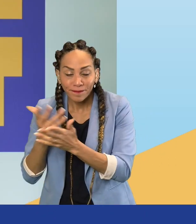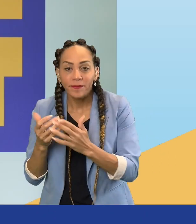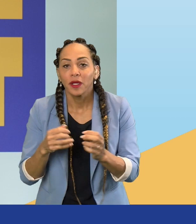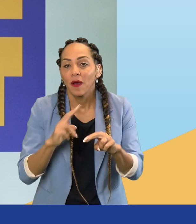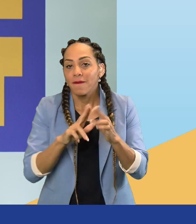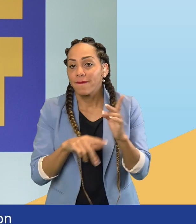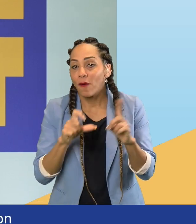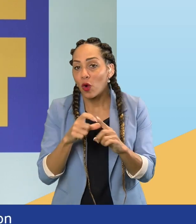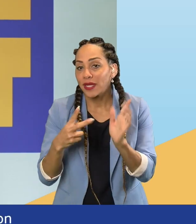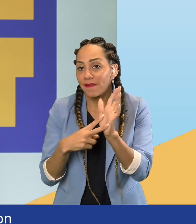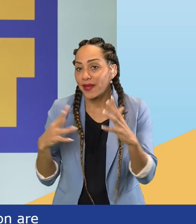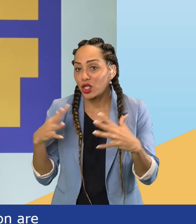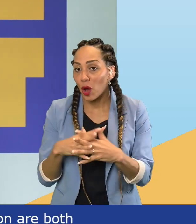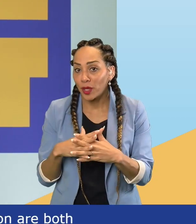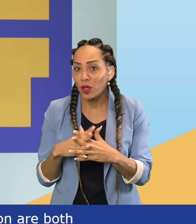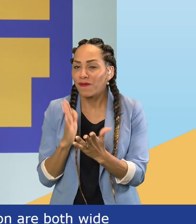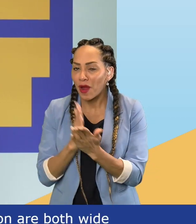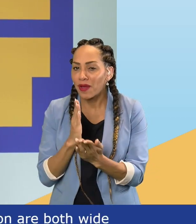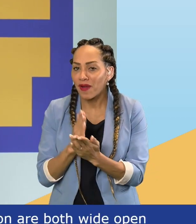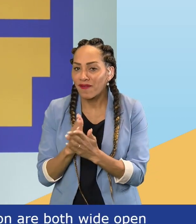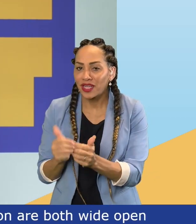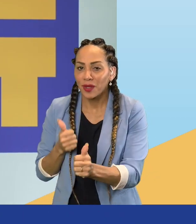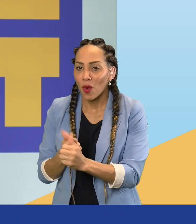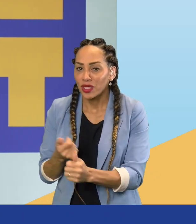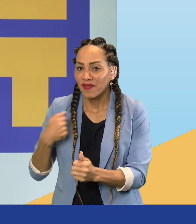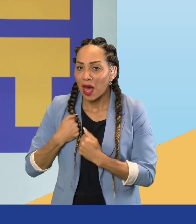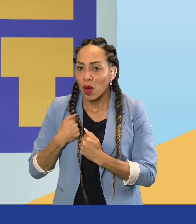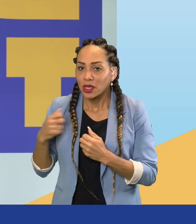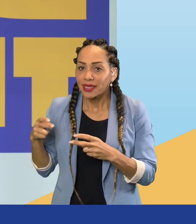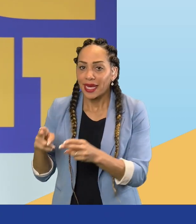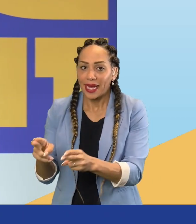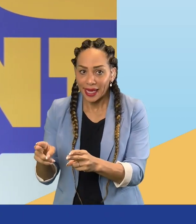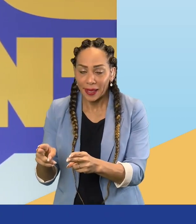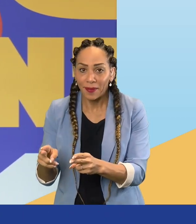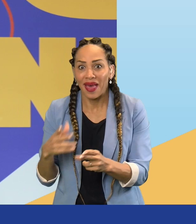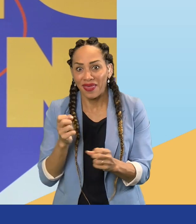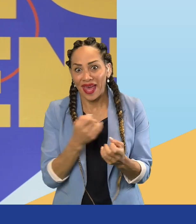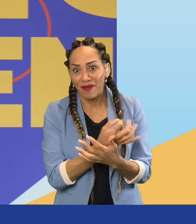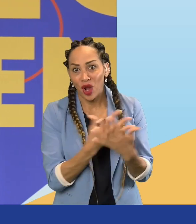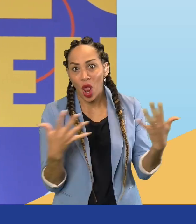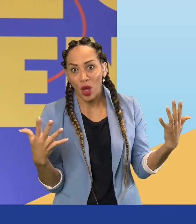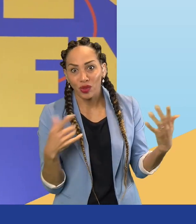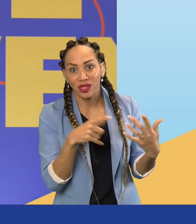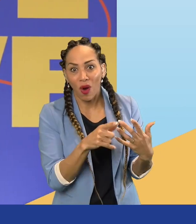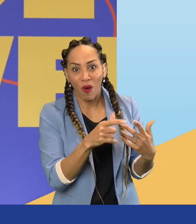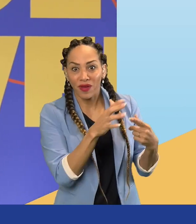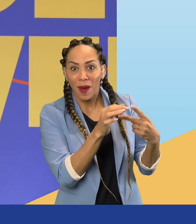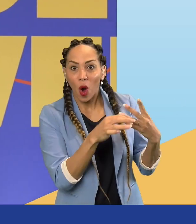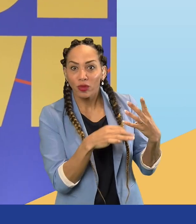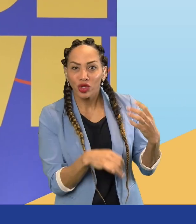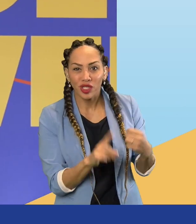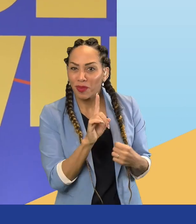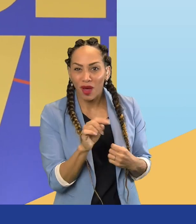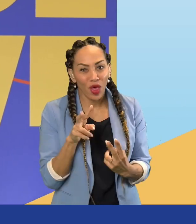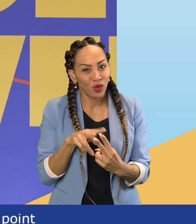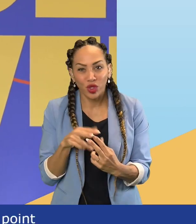very, very supportive of the scheme. They've got a huge selection of car product, but I take the point. There is a gap in the market there. We're trying to fill it as